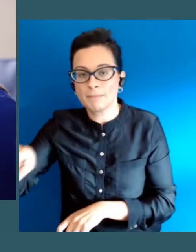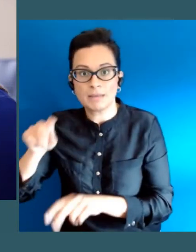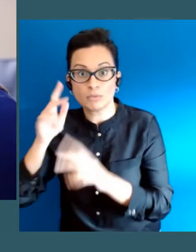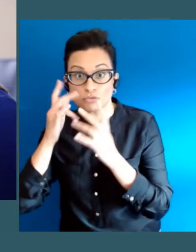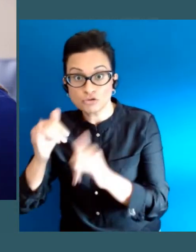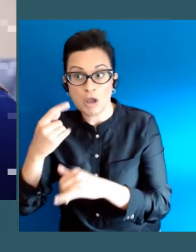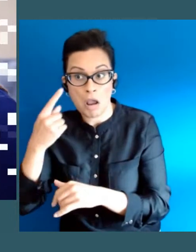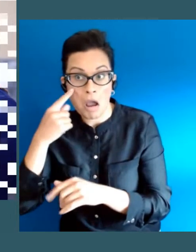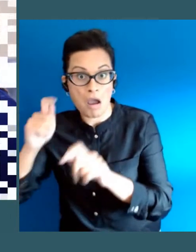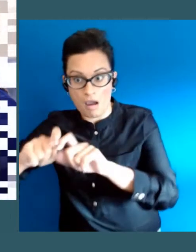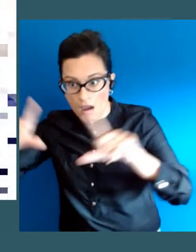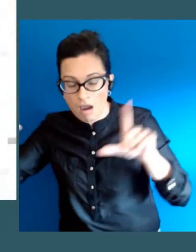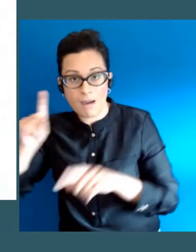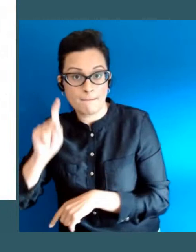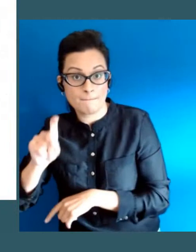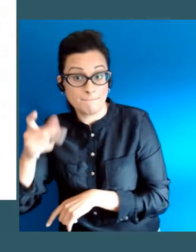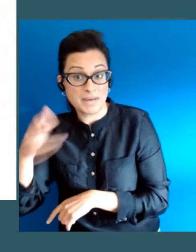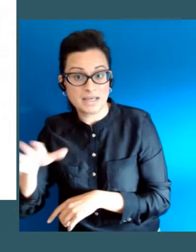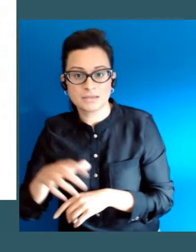Next slide, please.